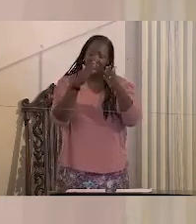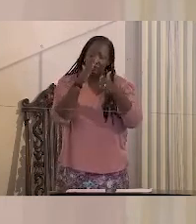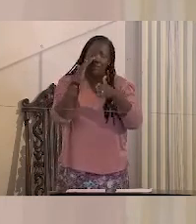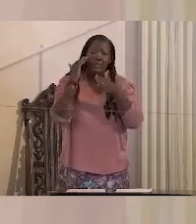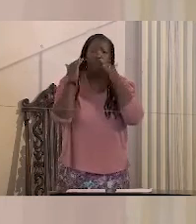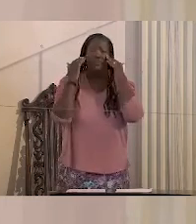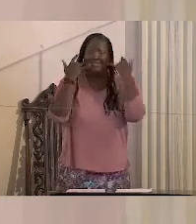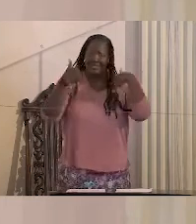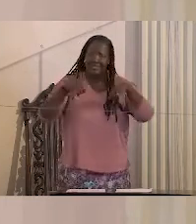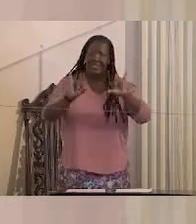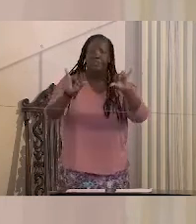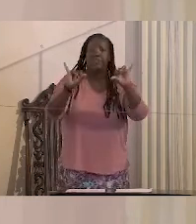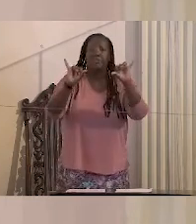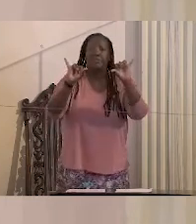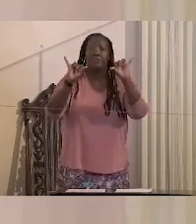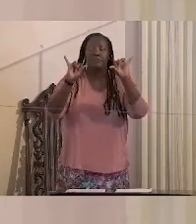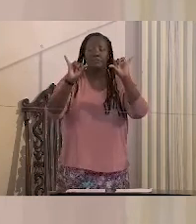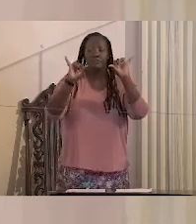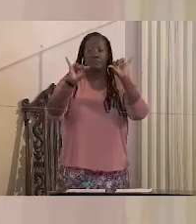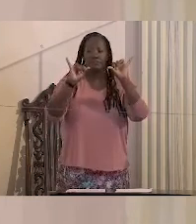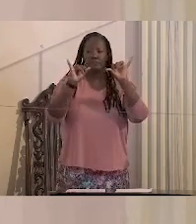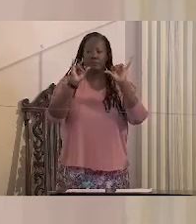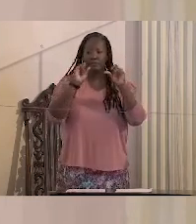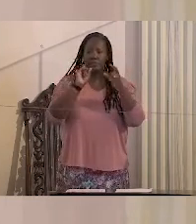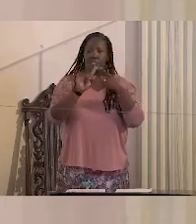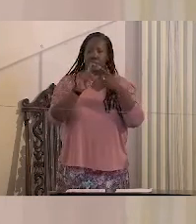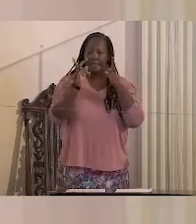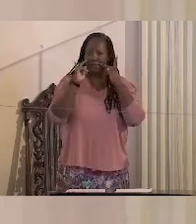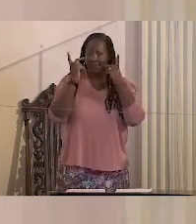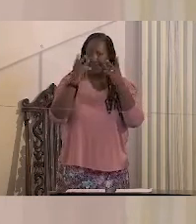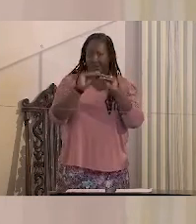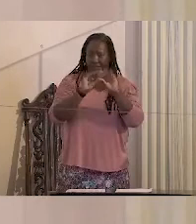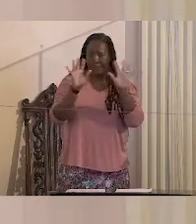until again I see it plainly."